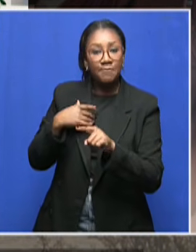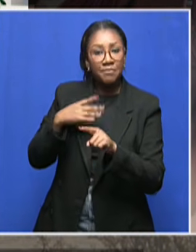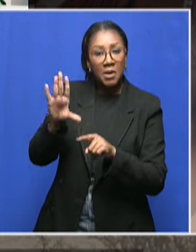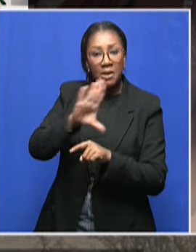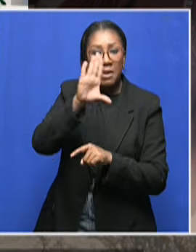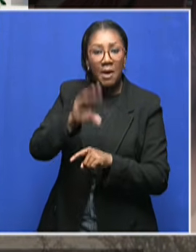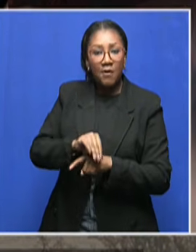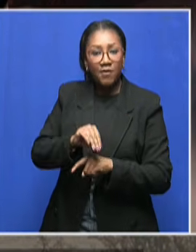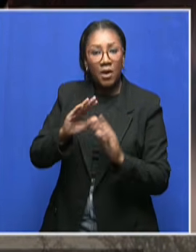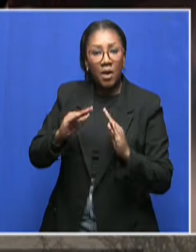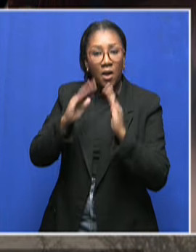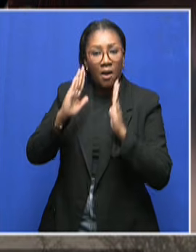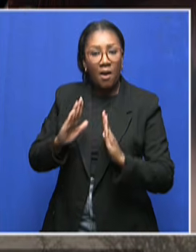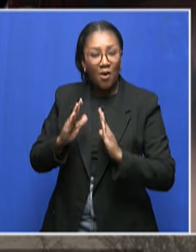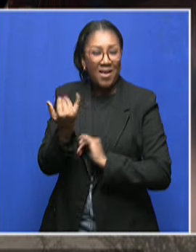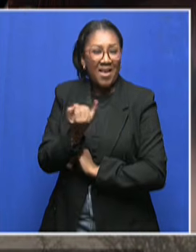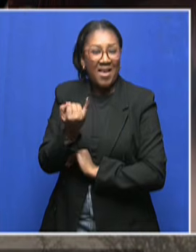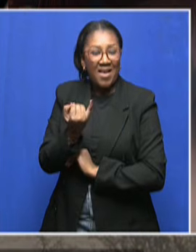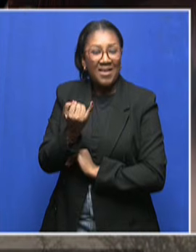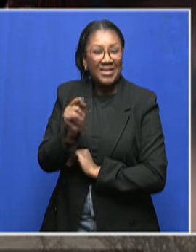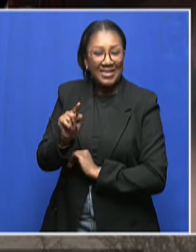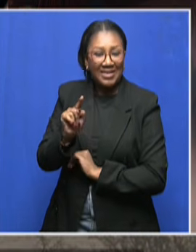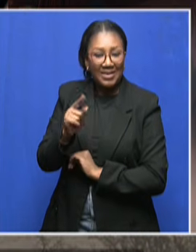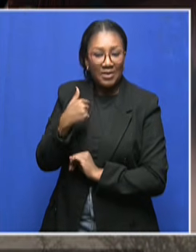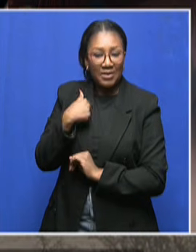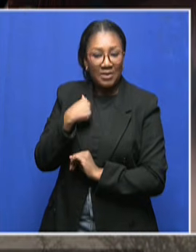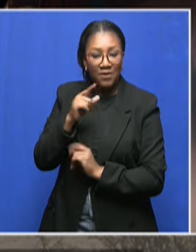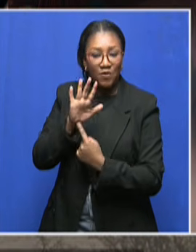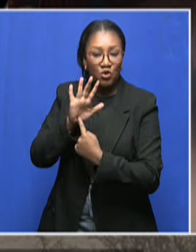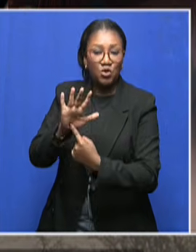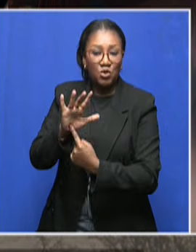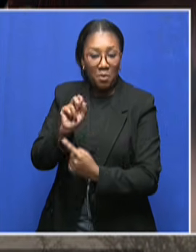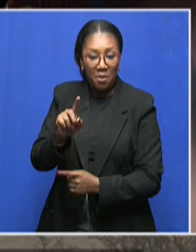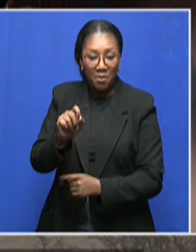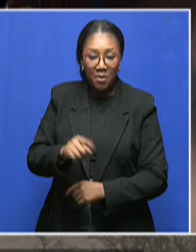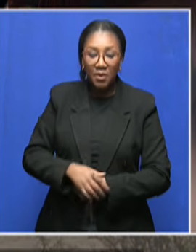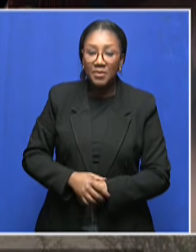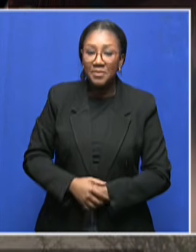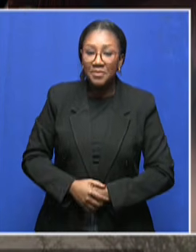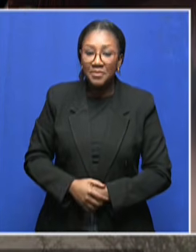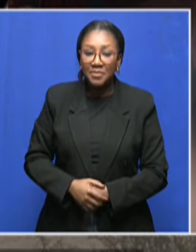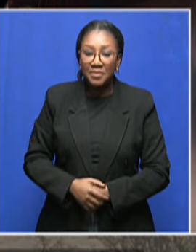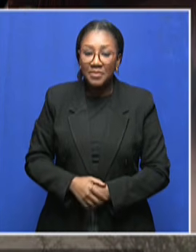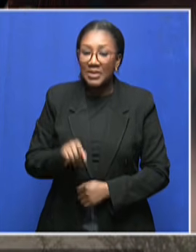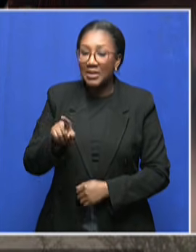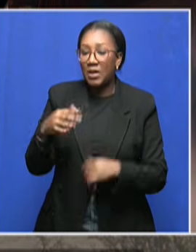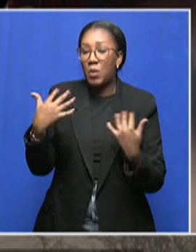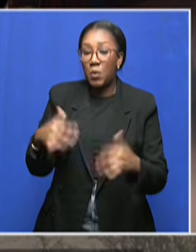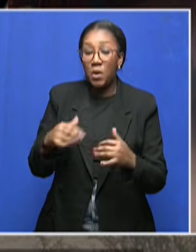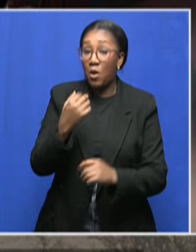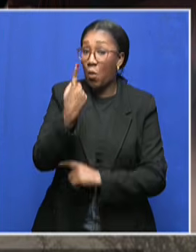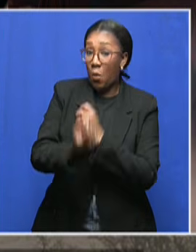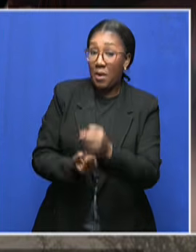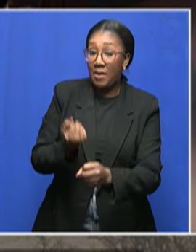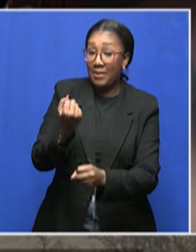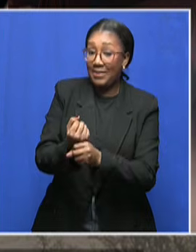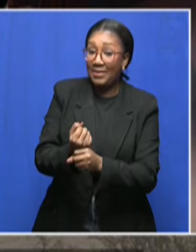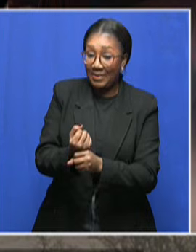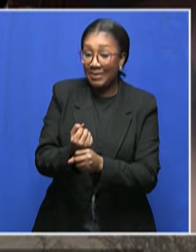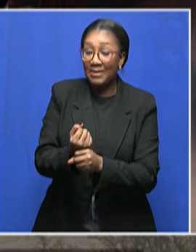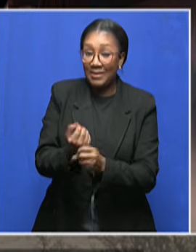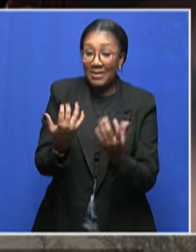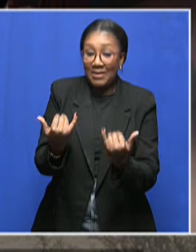home would look like and represent. And that's what I'm going to be demonstrating at Decorex this year. It has been less than a year of